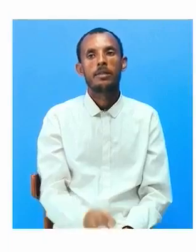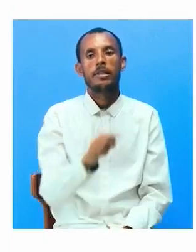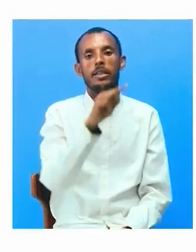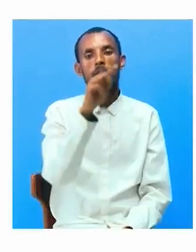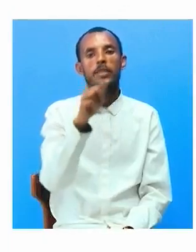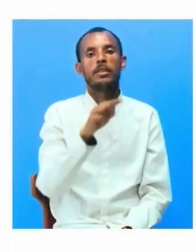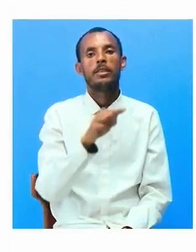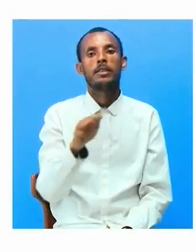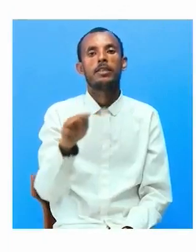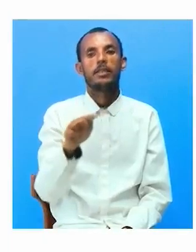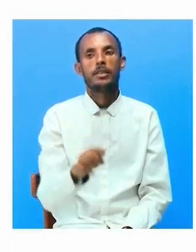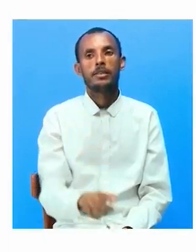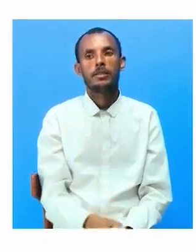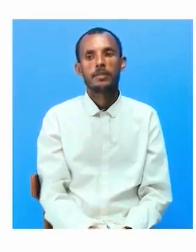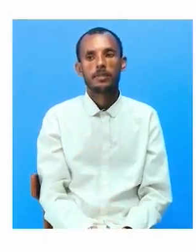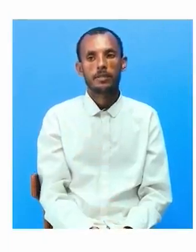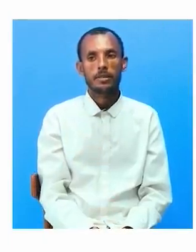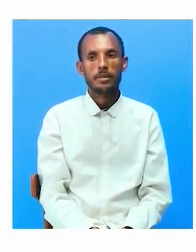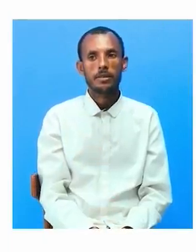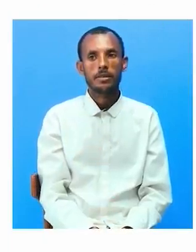Integers.